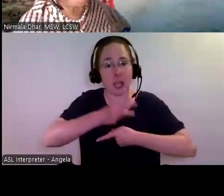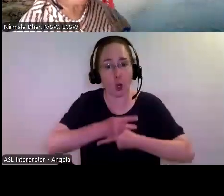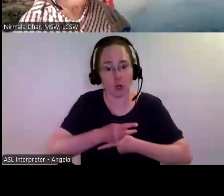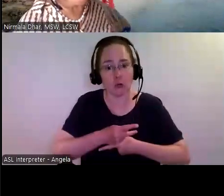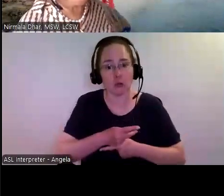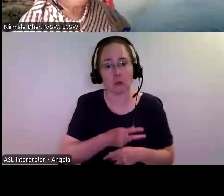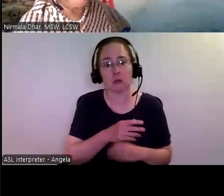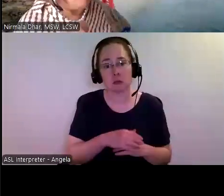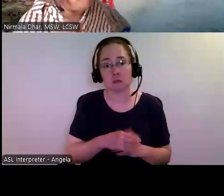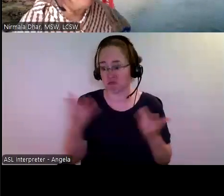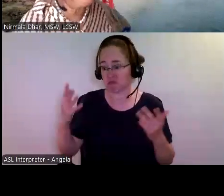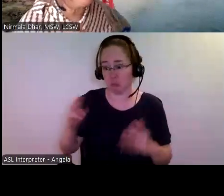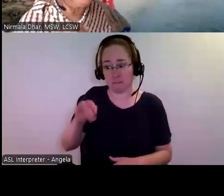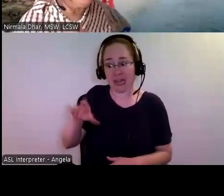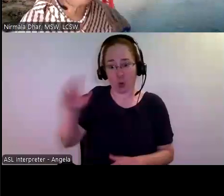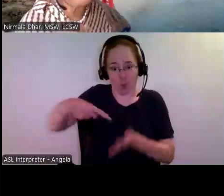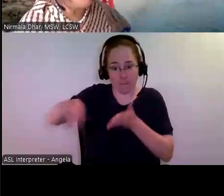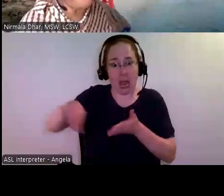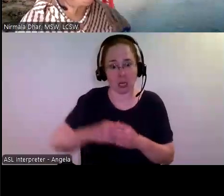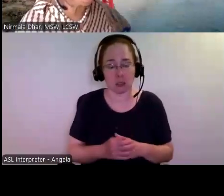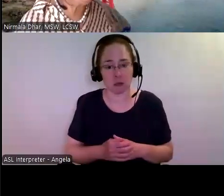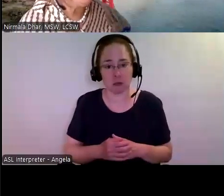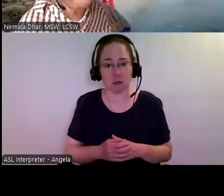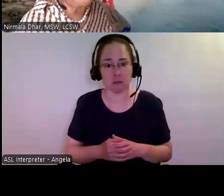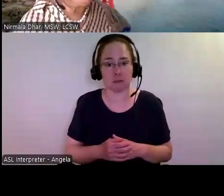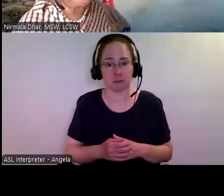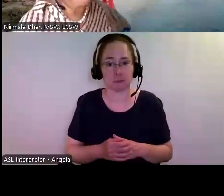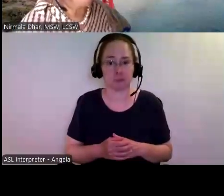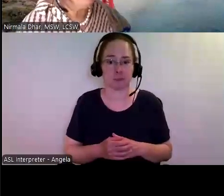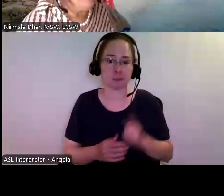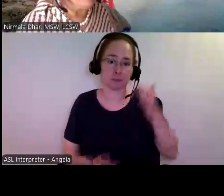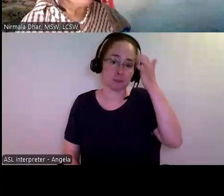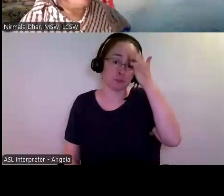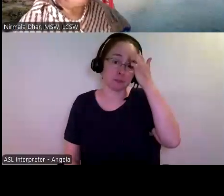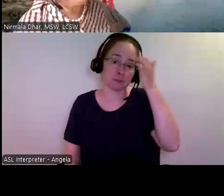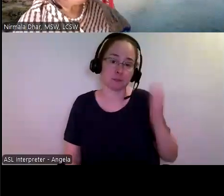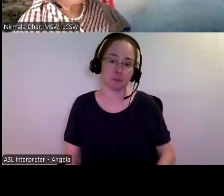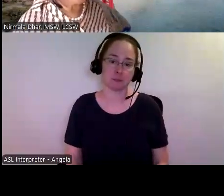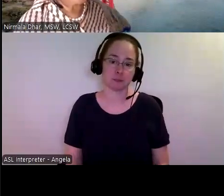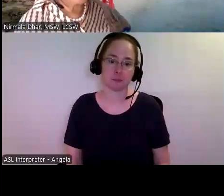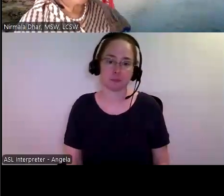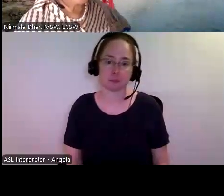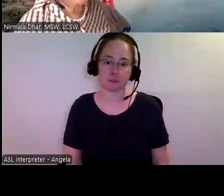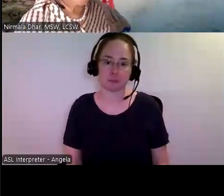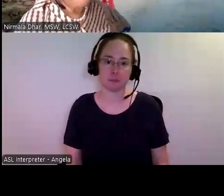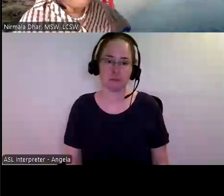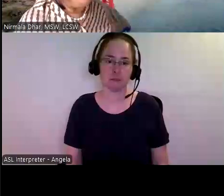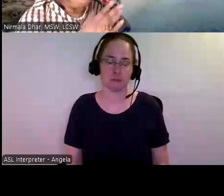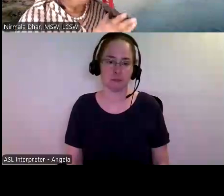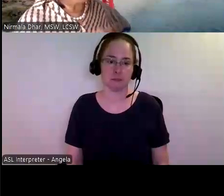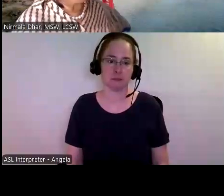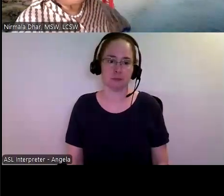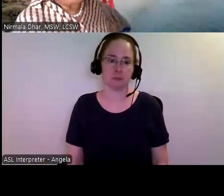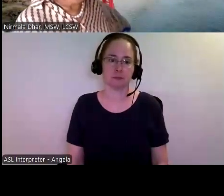and get paid for if you are a Medicare provider. Next slide, please.